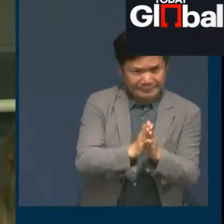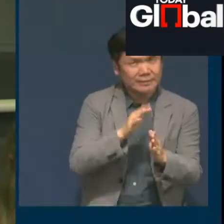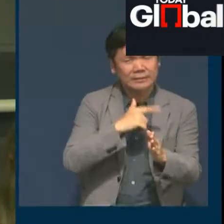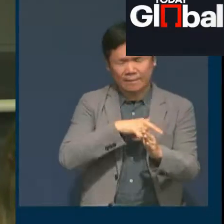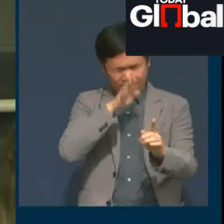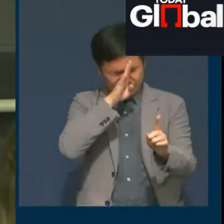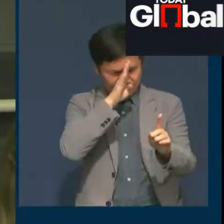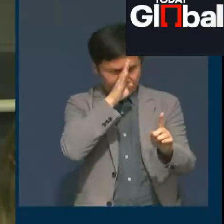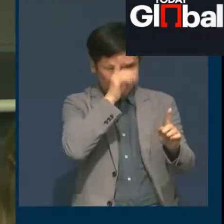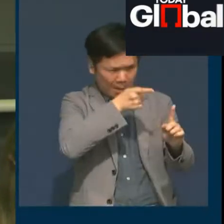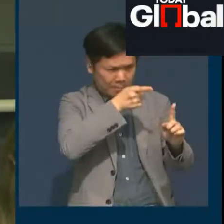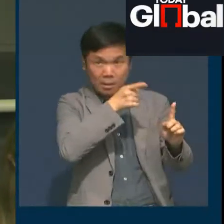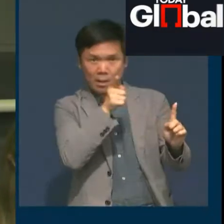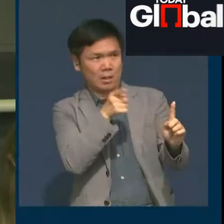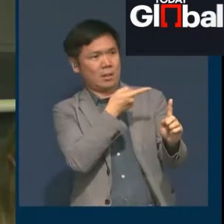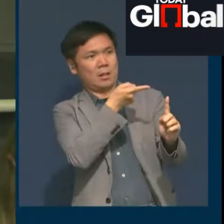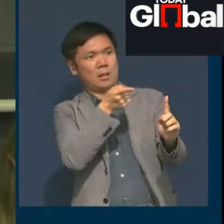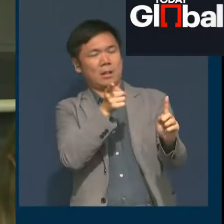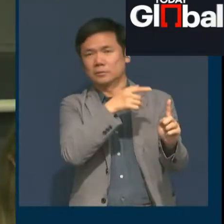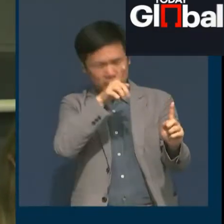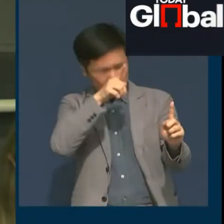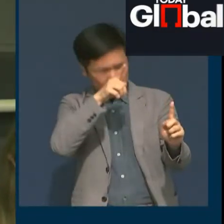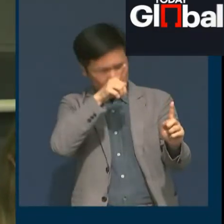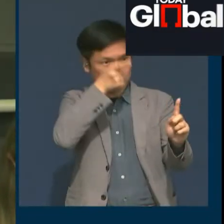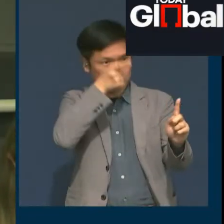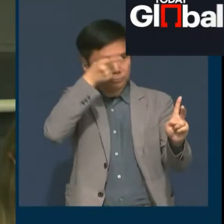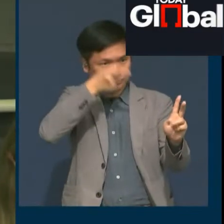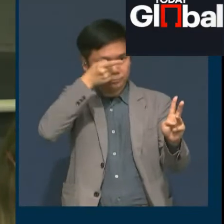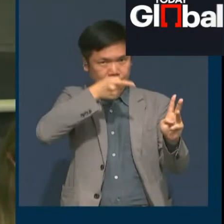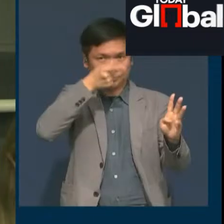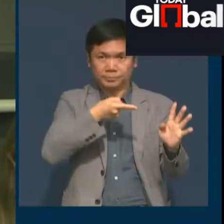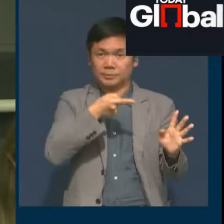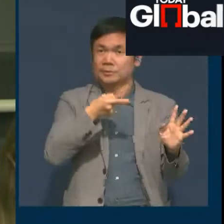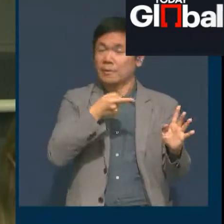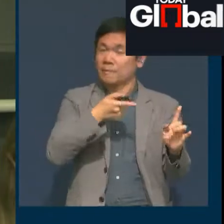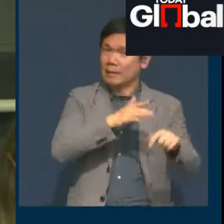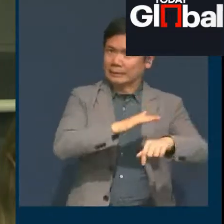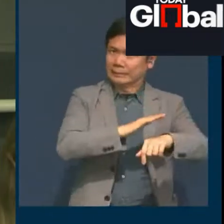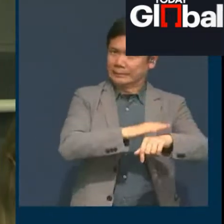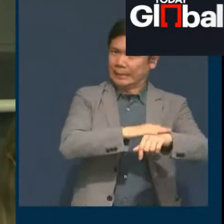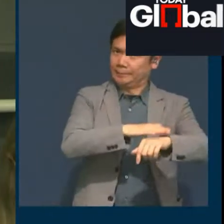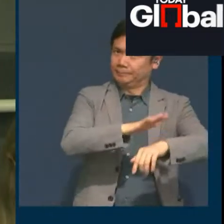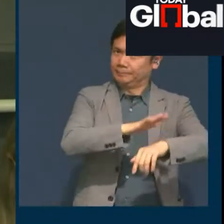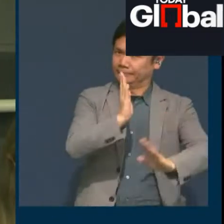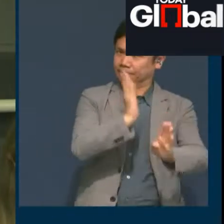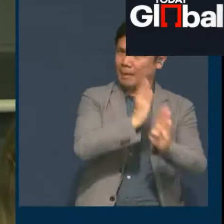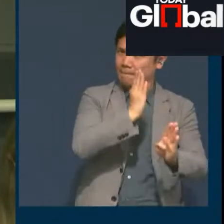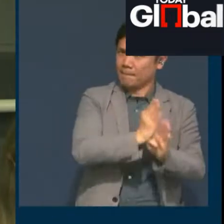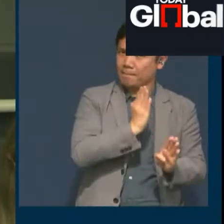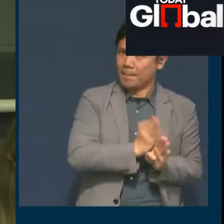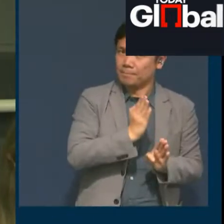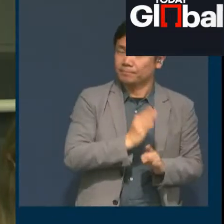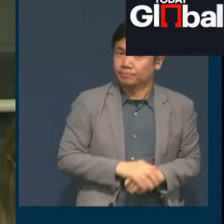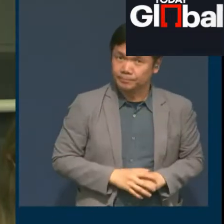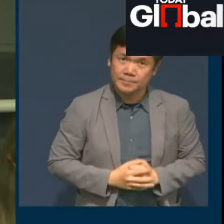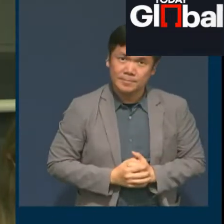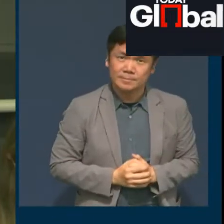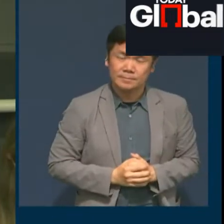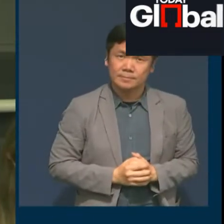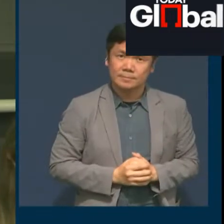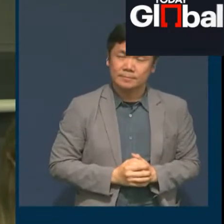focused so that all questions can be addressed within the available time.